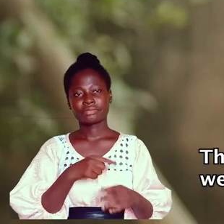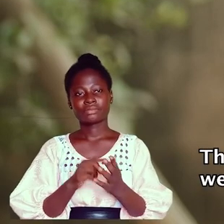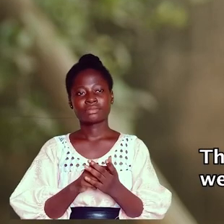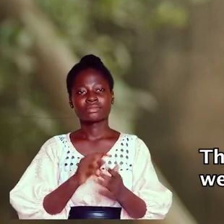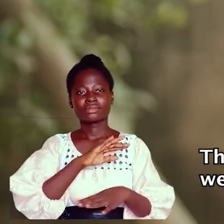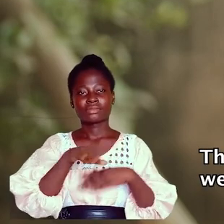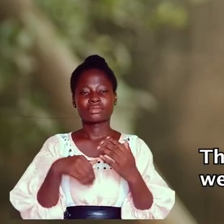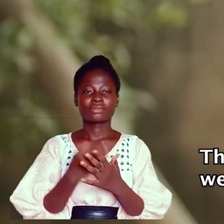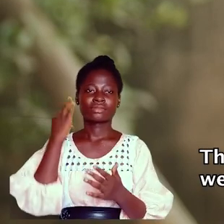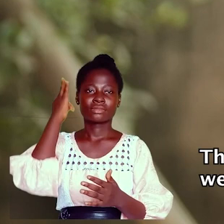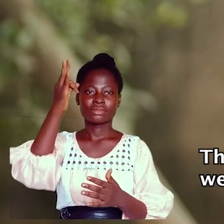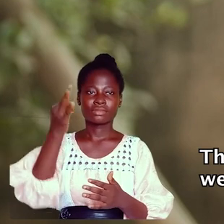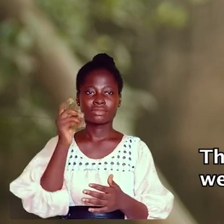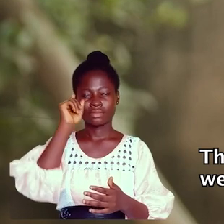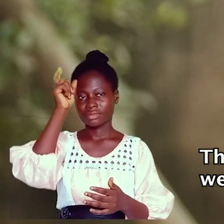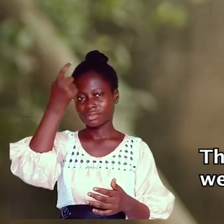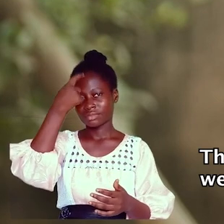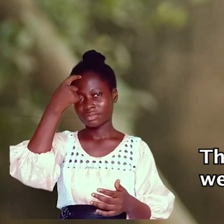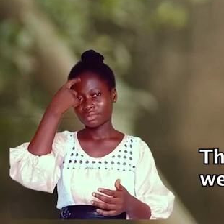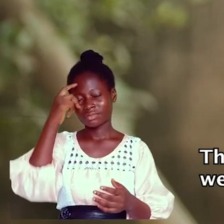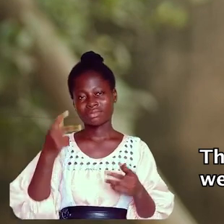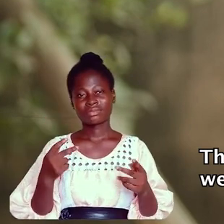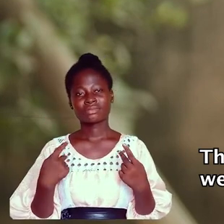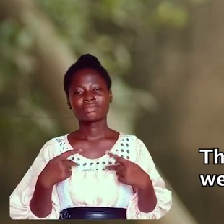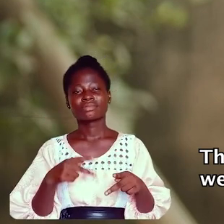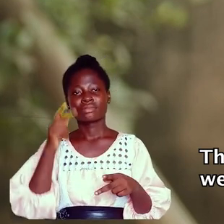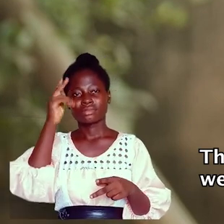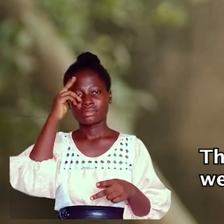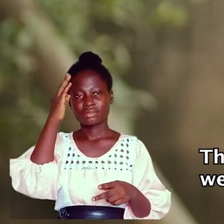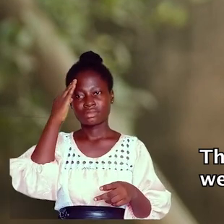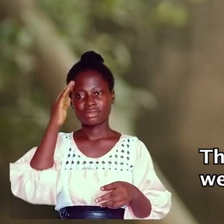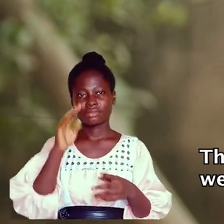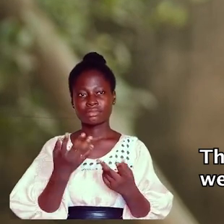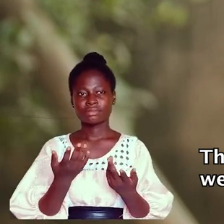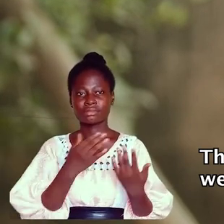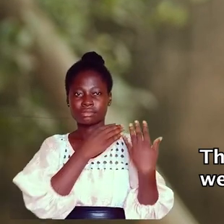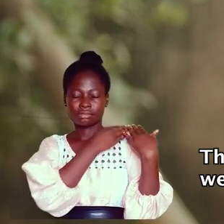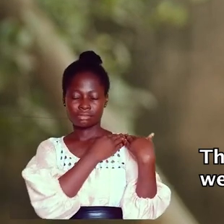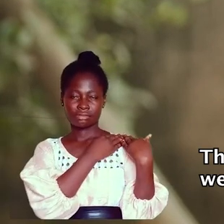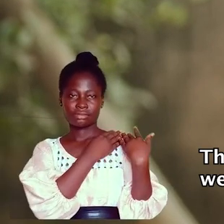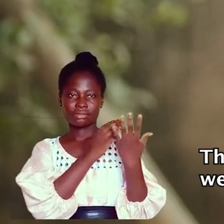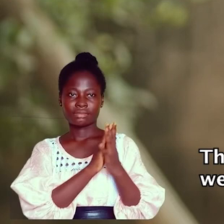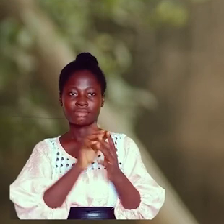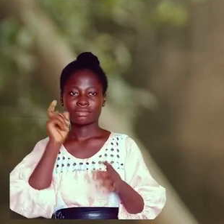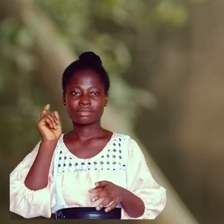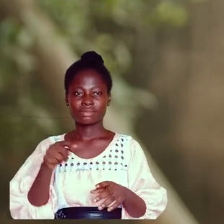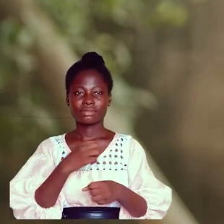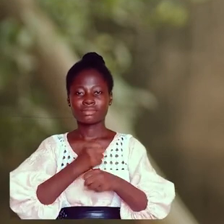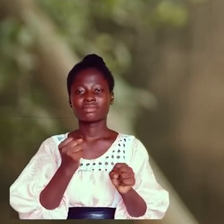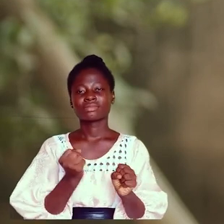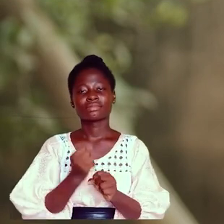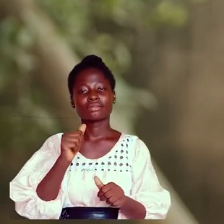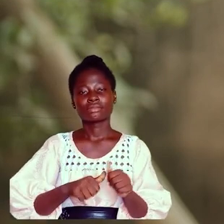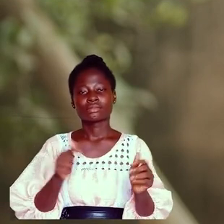This and all future governments must recognize that we persons with disabilities are their responsibility, and so they